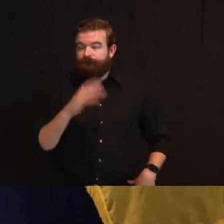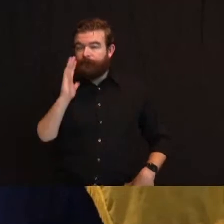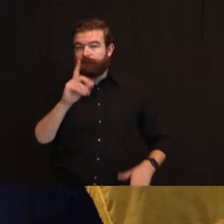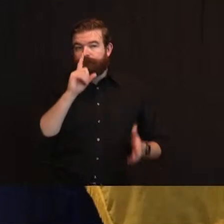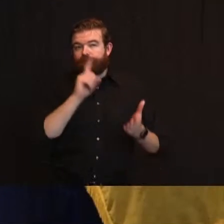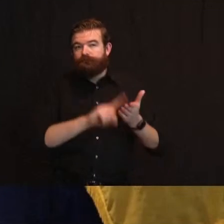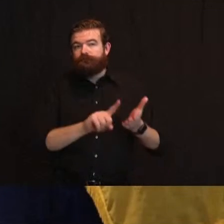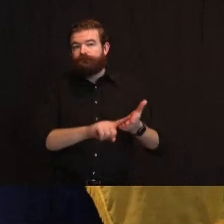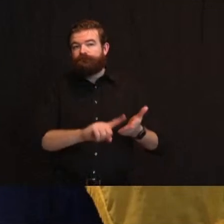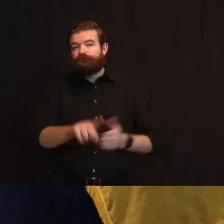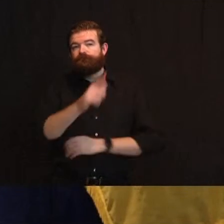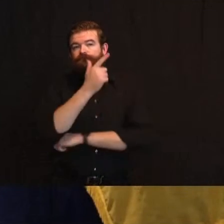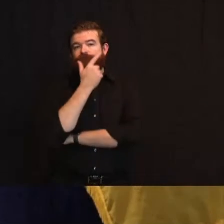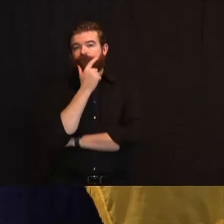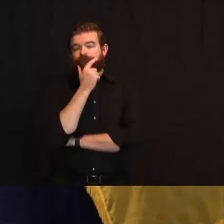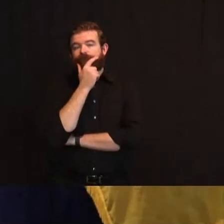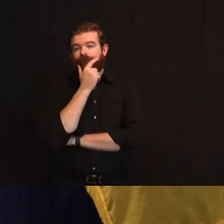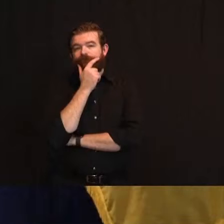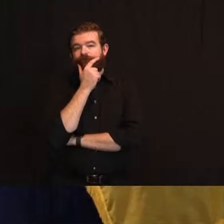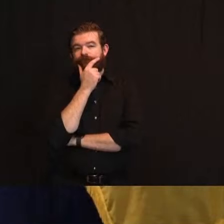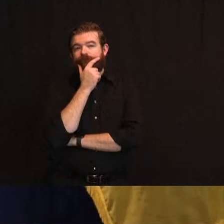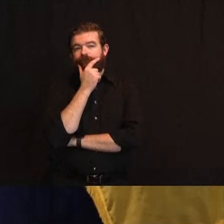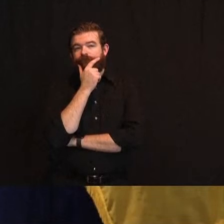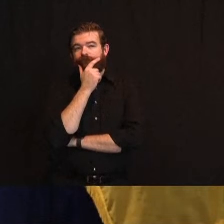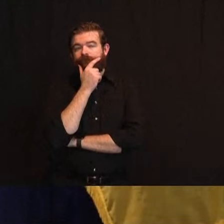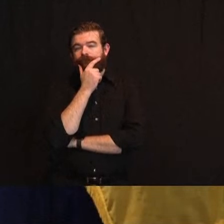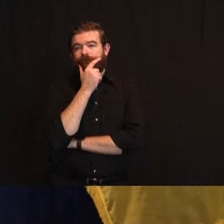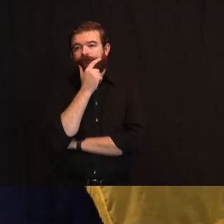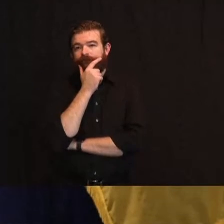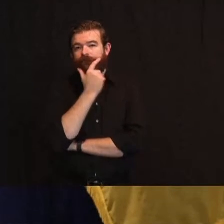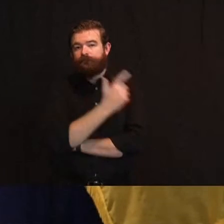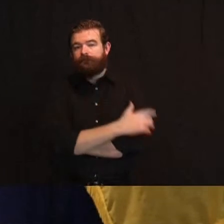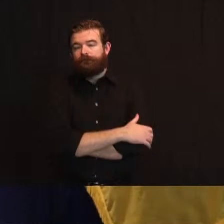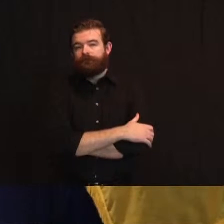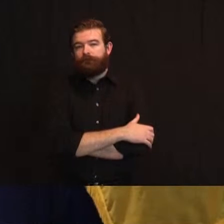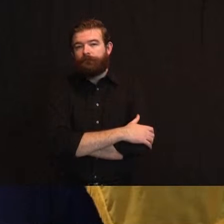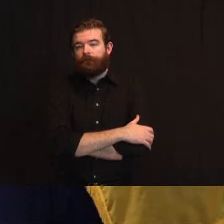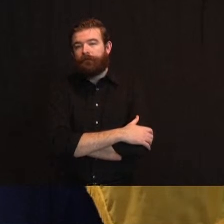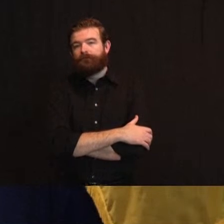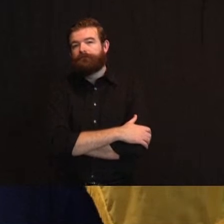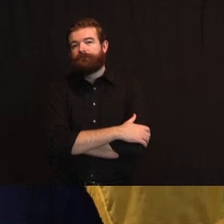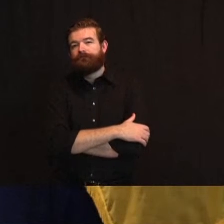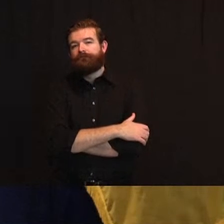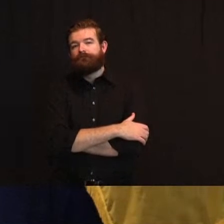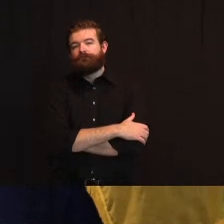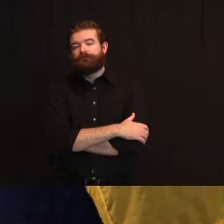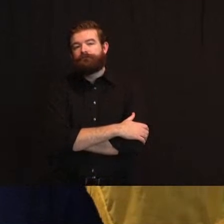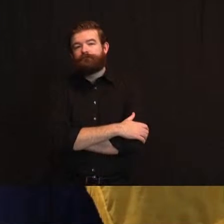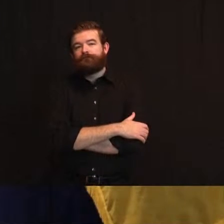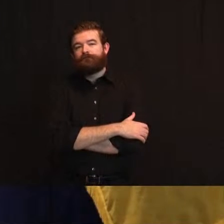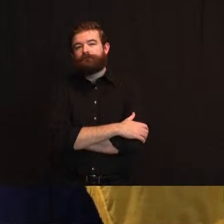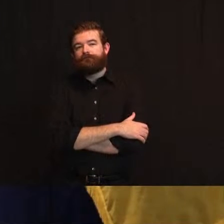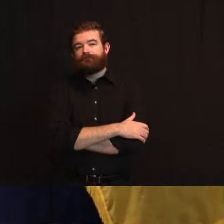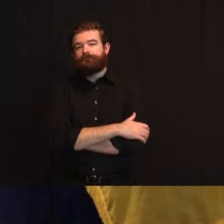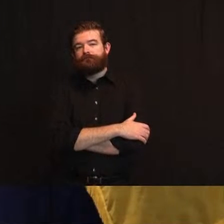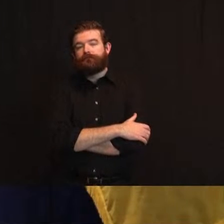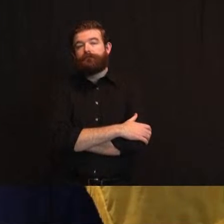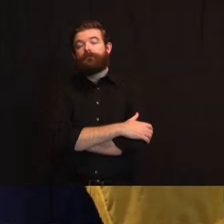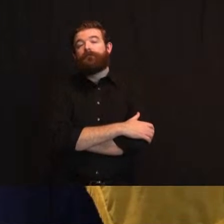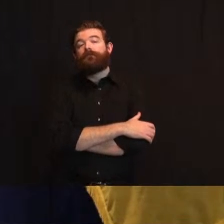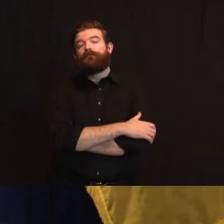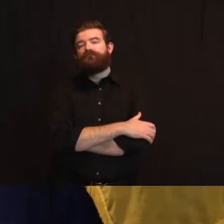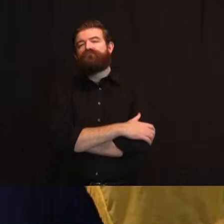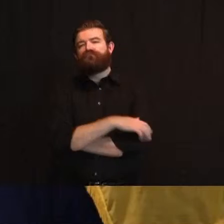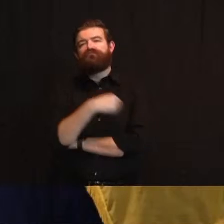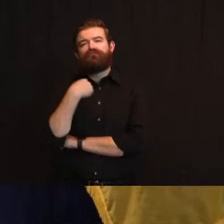ask on that last one on Regeneron, but I'd say at best cautious optimism in the numbers. The modeling tells us we're